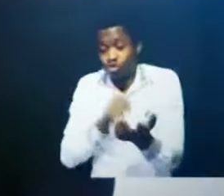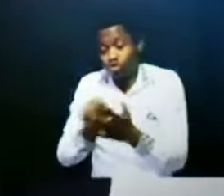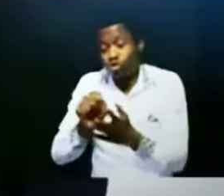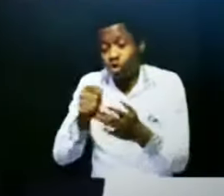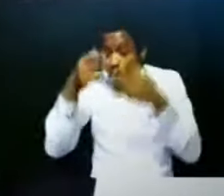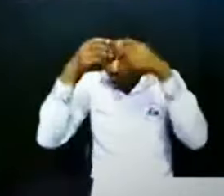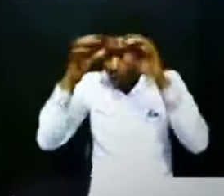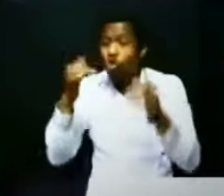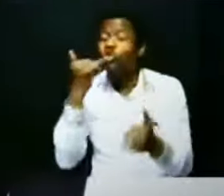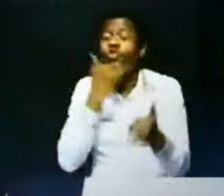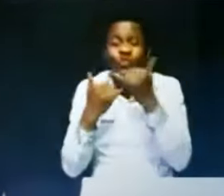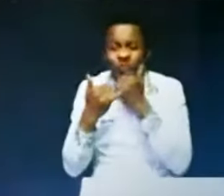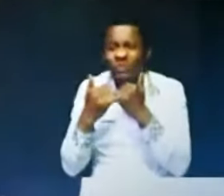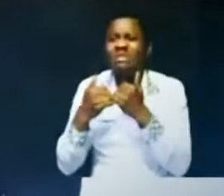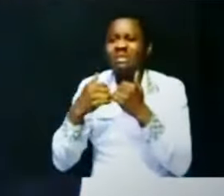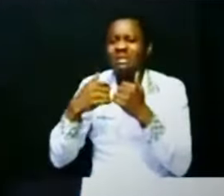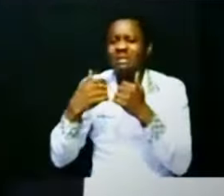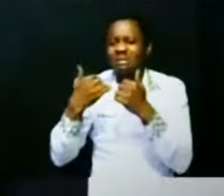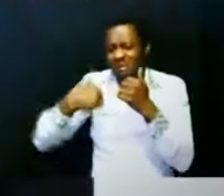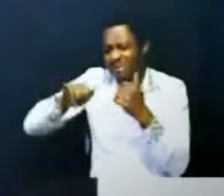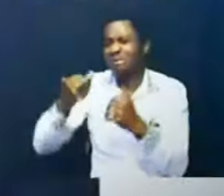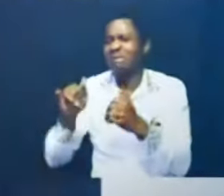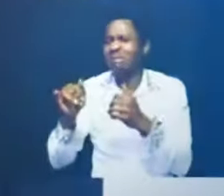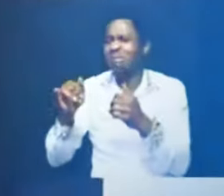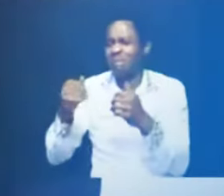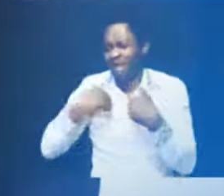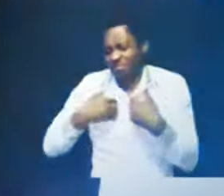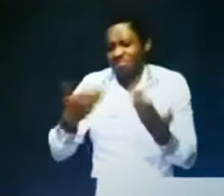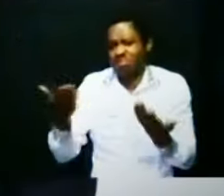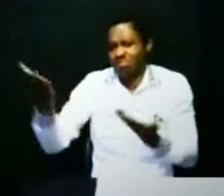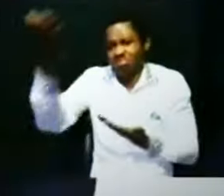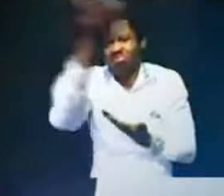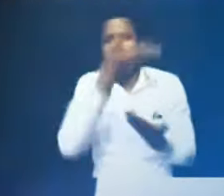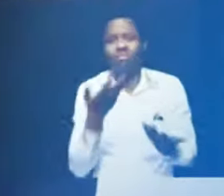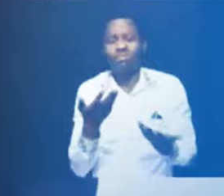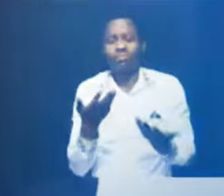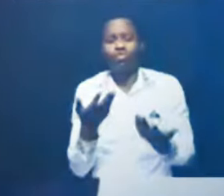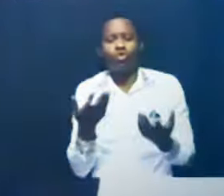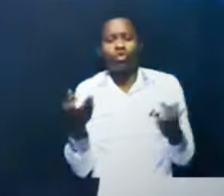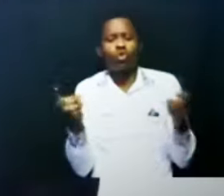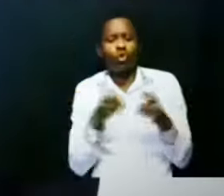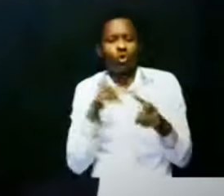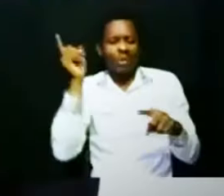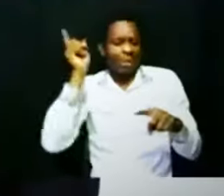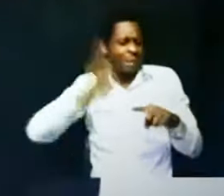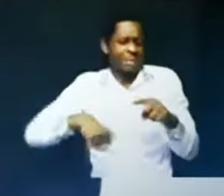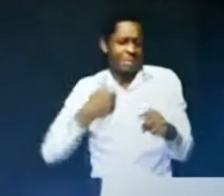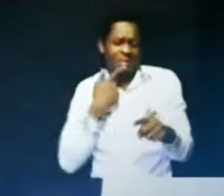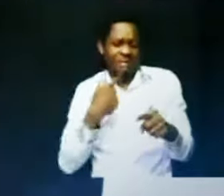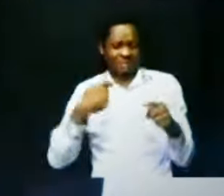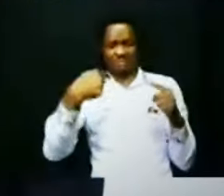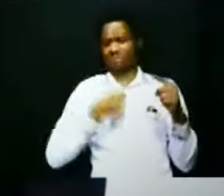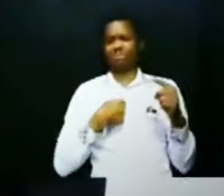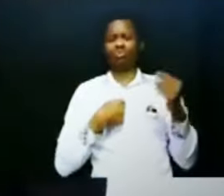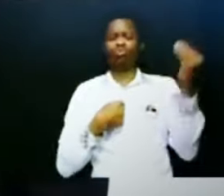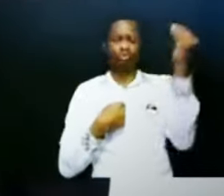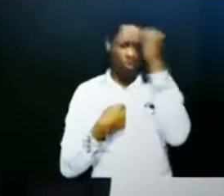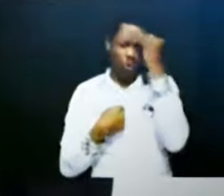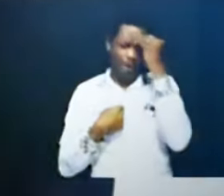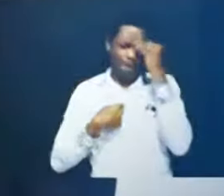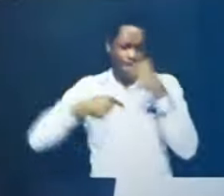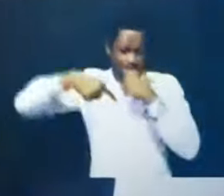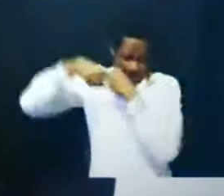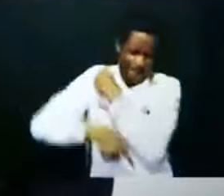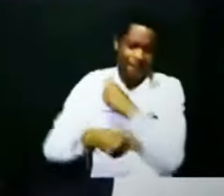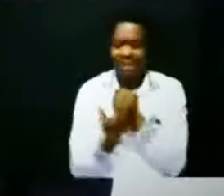not arrived yet. So I cannot say that I know things that cause